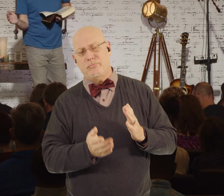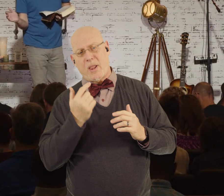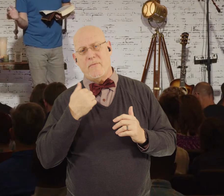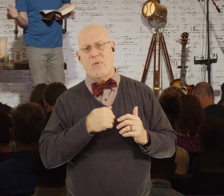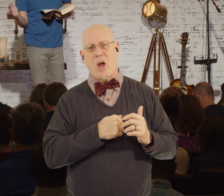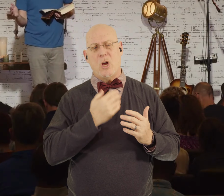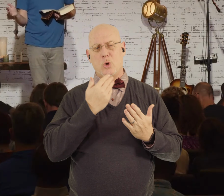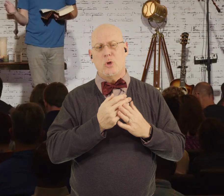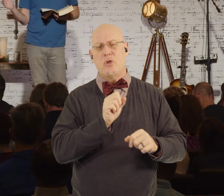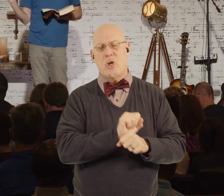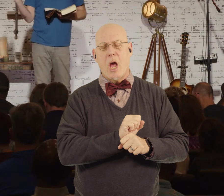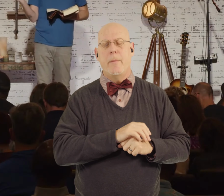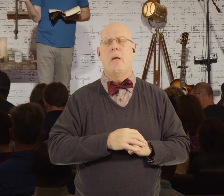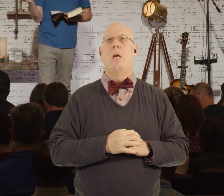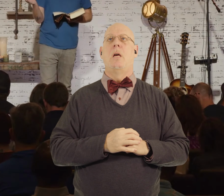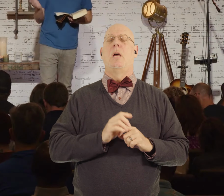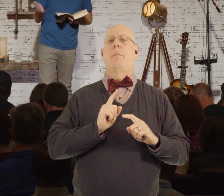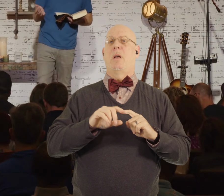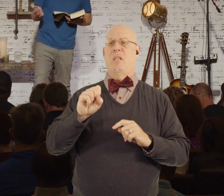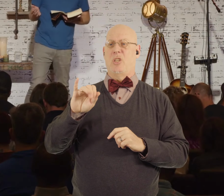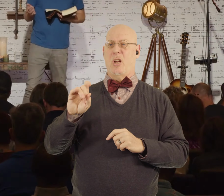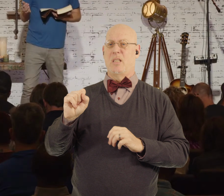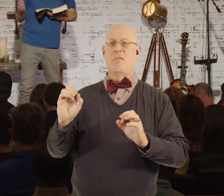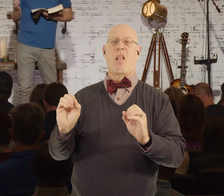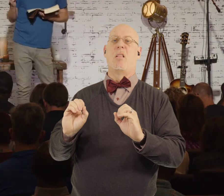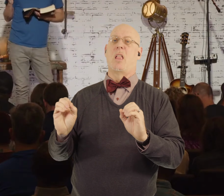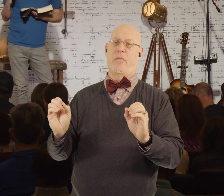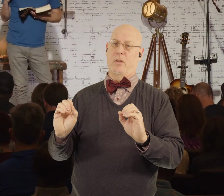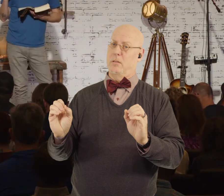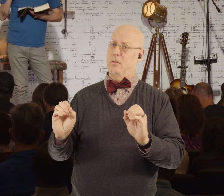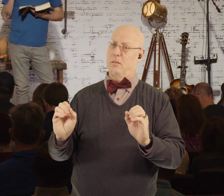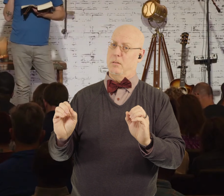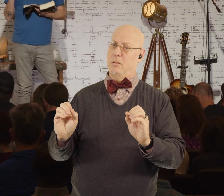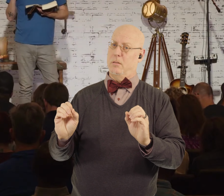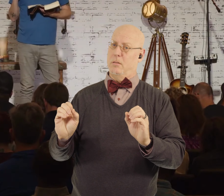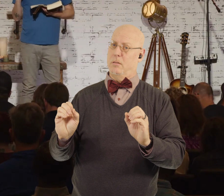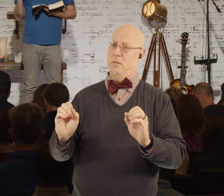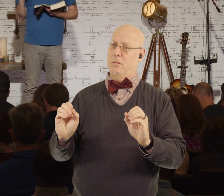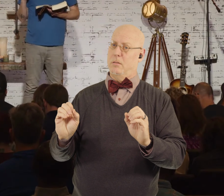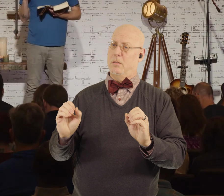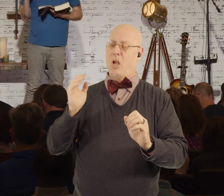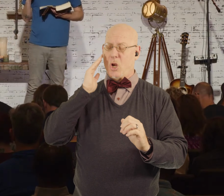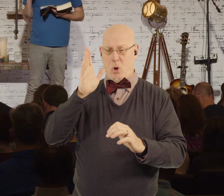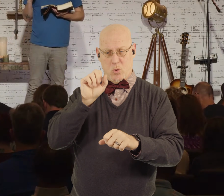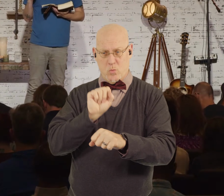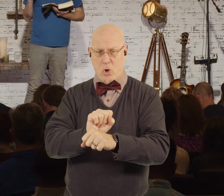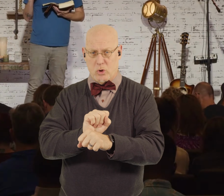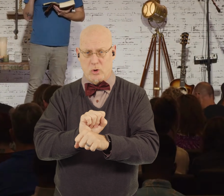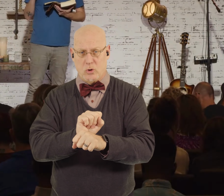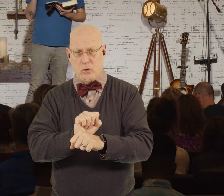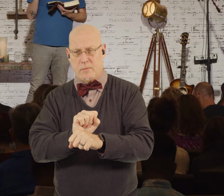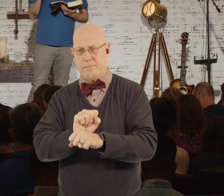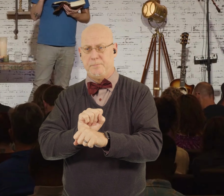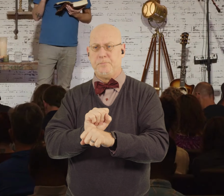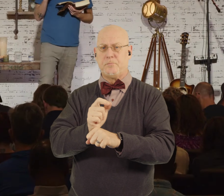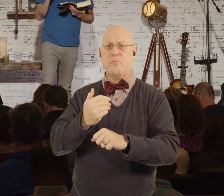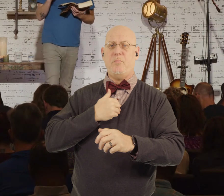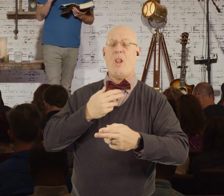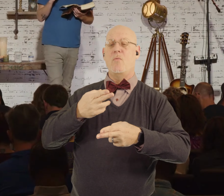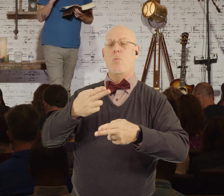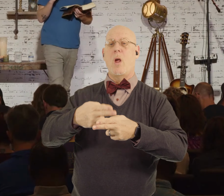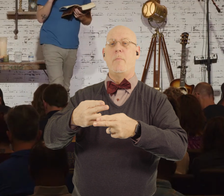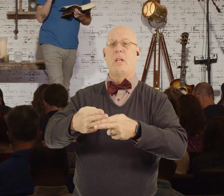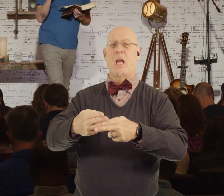A little pat on the rump for us. Like, you're doing a good job. But Sardis gets none of that. I know your